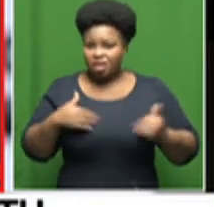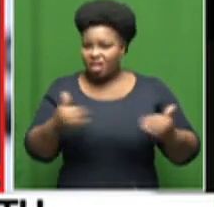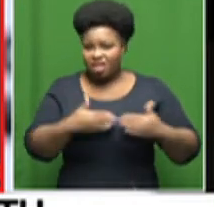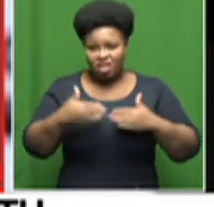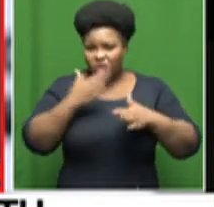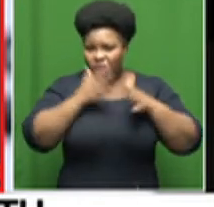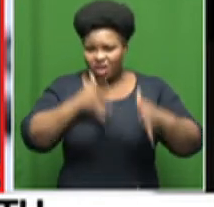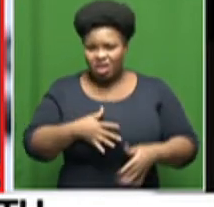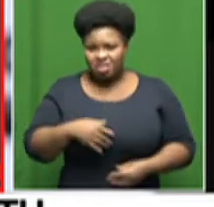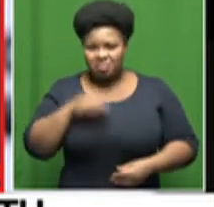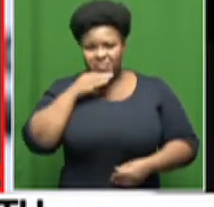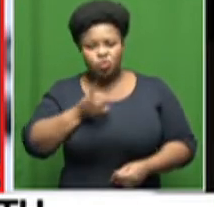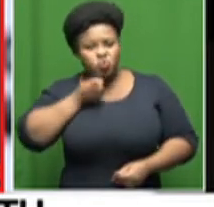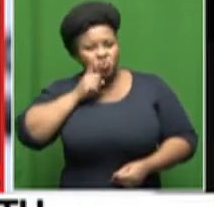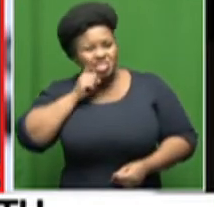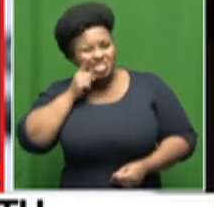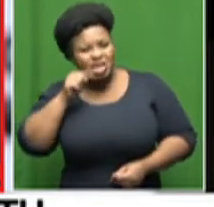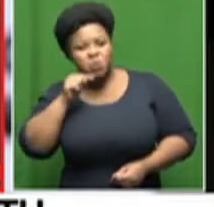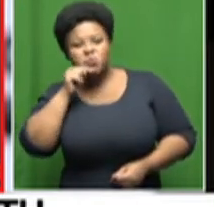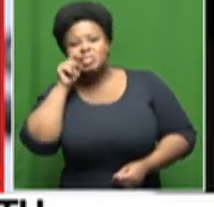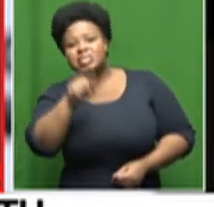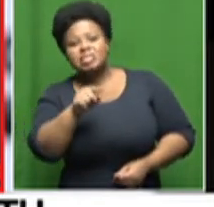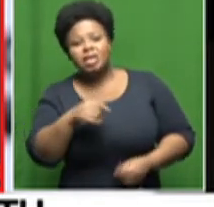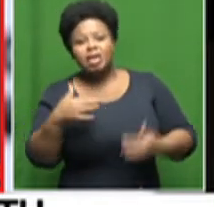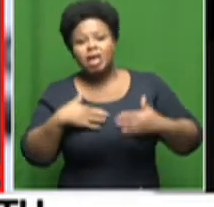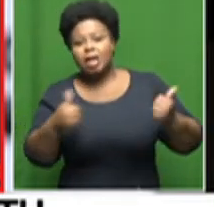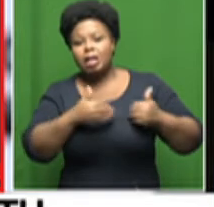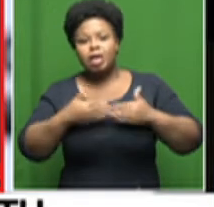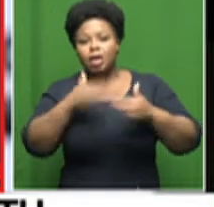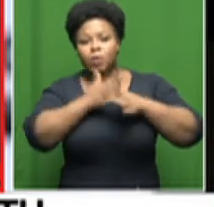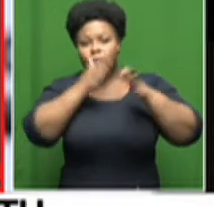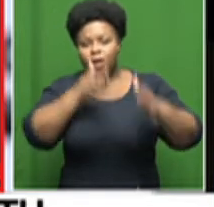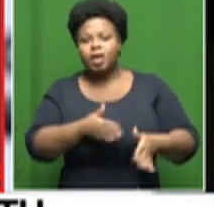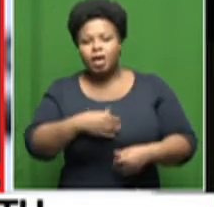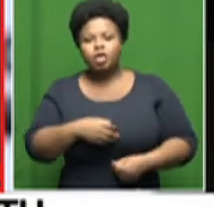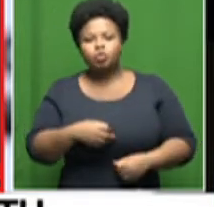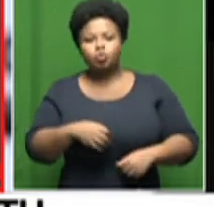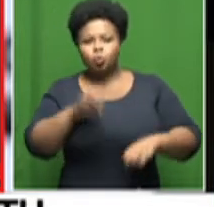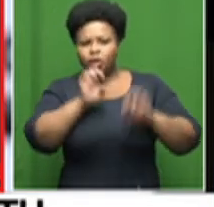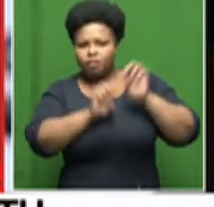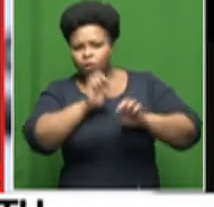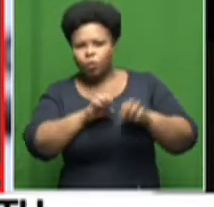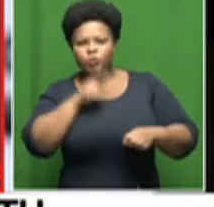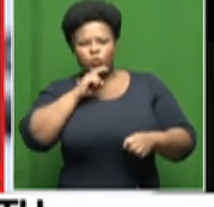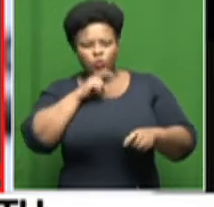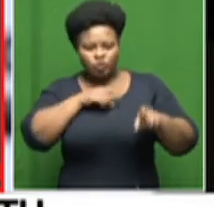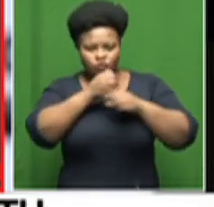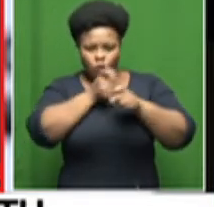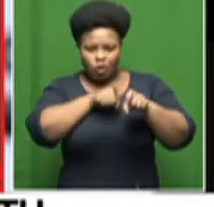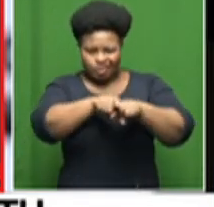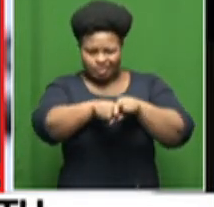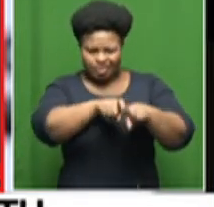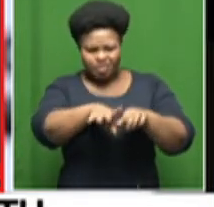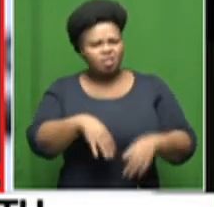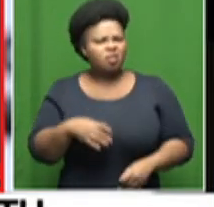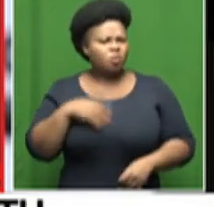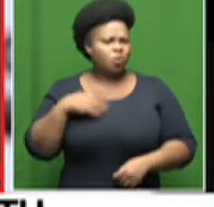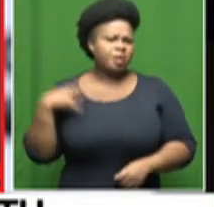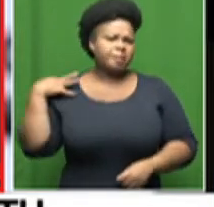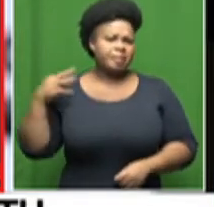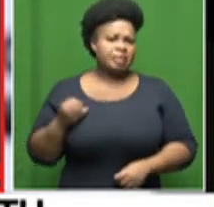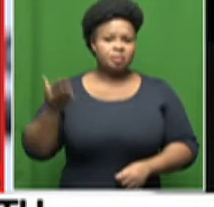being used as guinea pigs? Would you please respond to that? So may I ask the Honourable Minister to come through? Minister, we were struggling to hear the